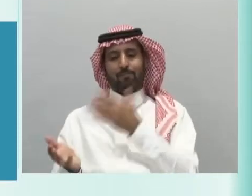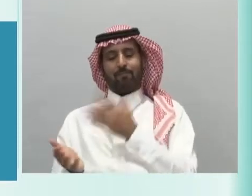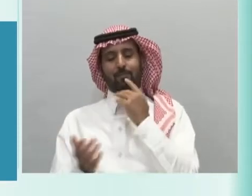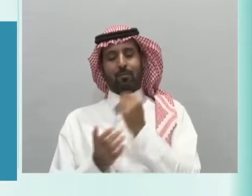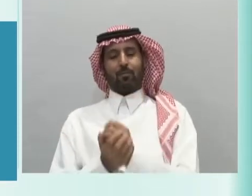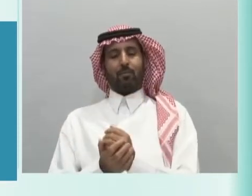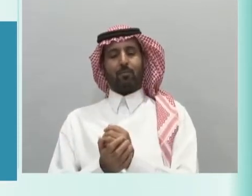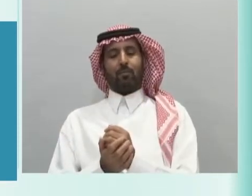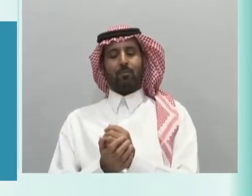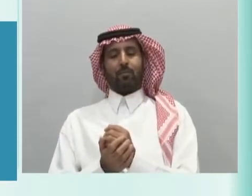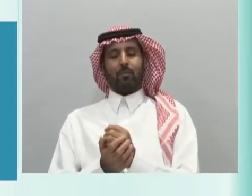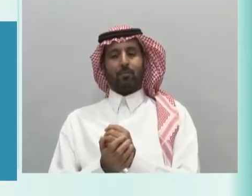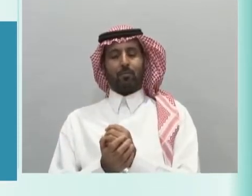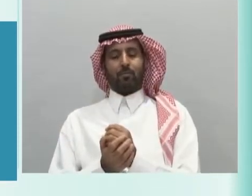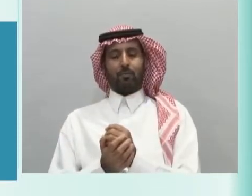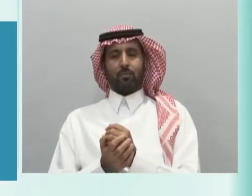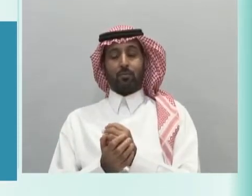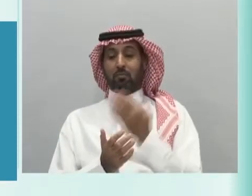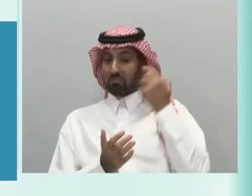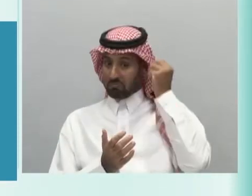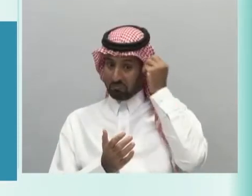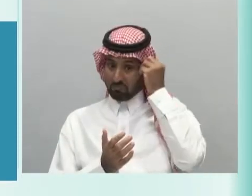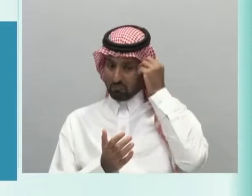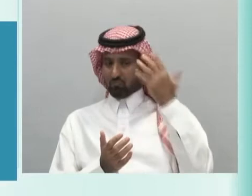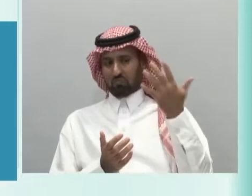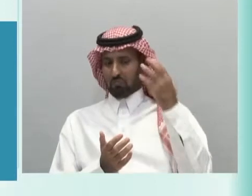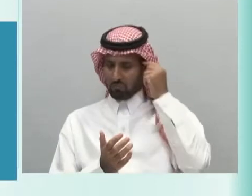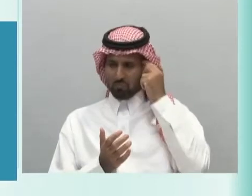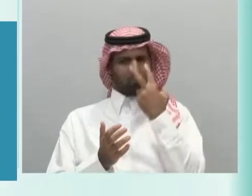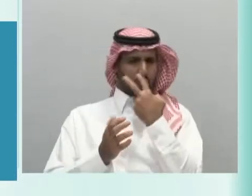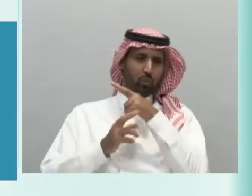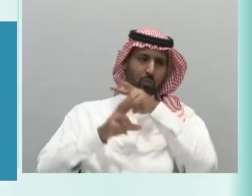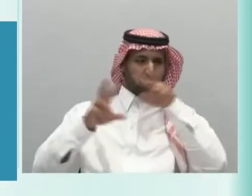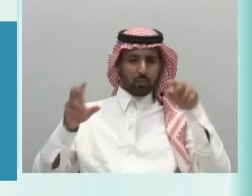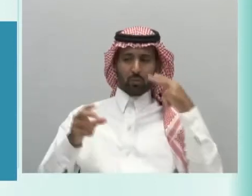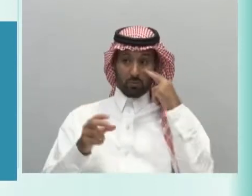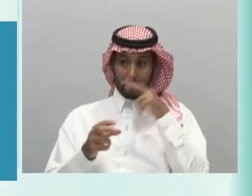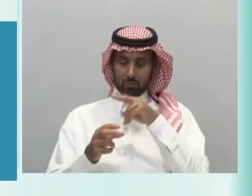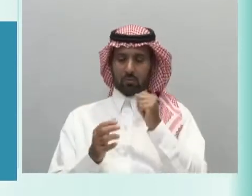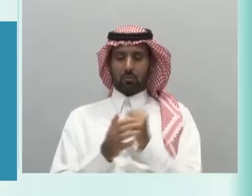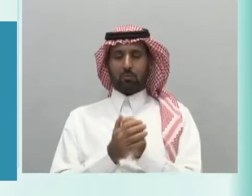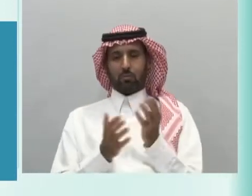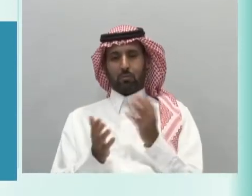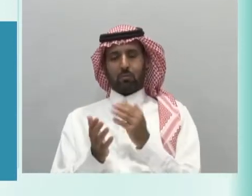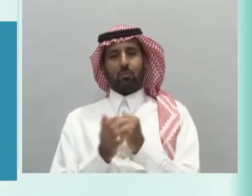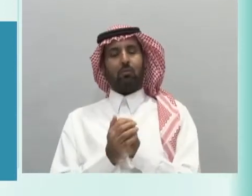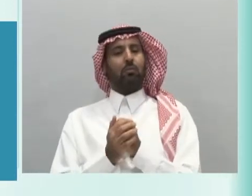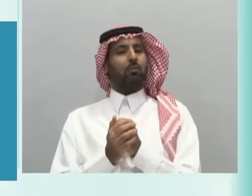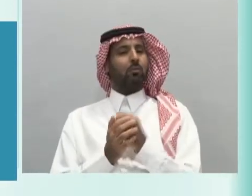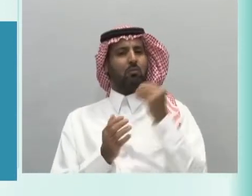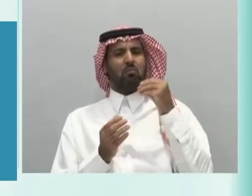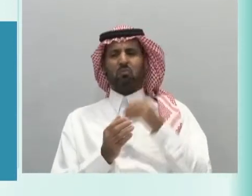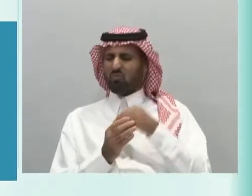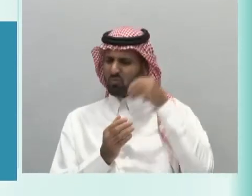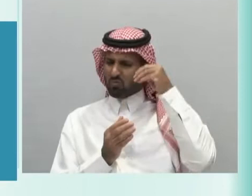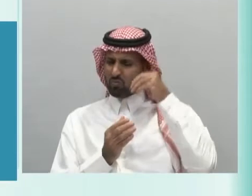go to your knowledge and also to go to a change that goes on and deep and permanent